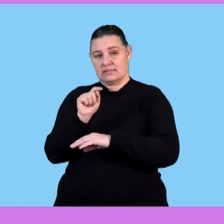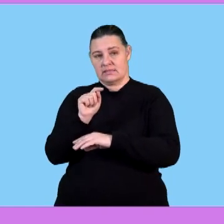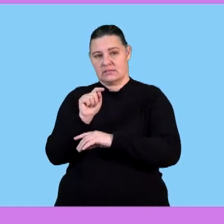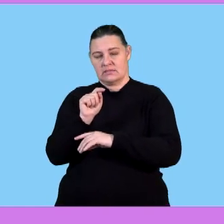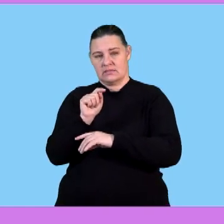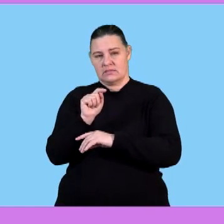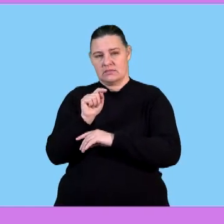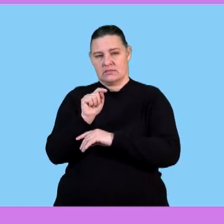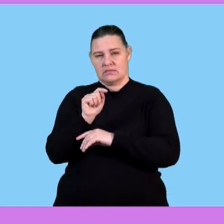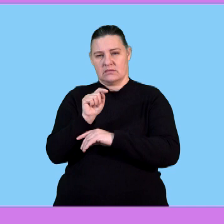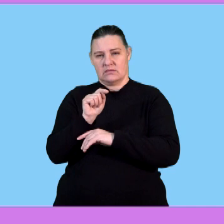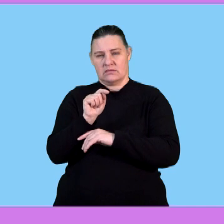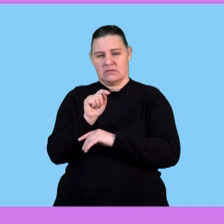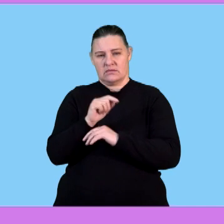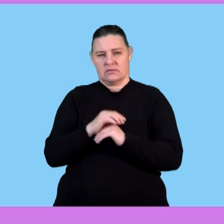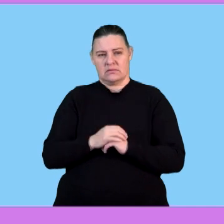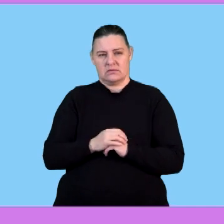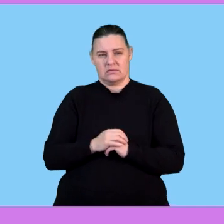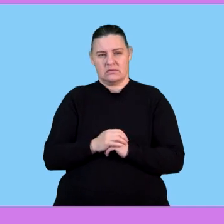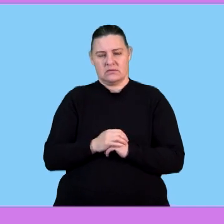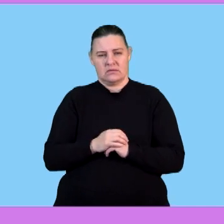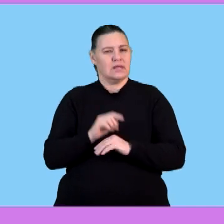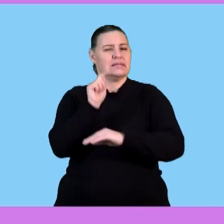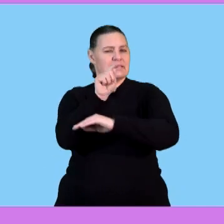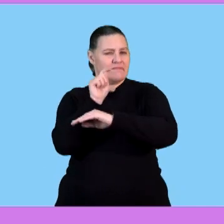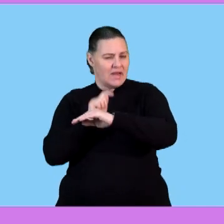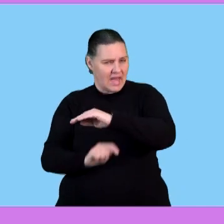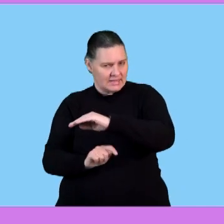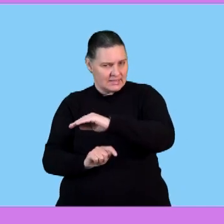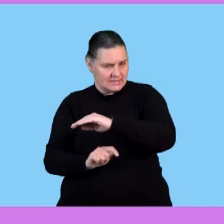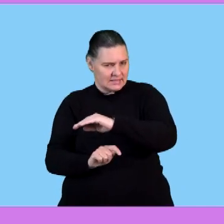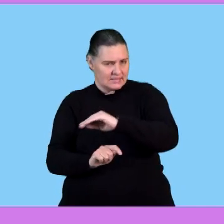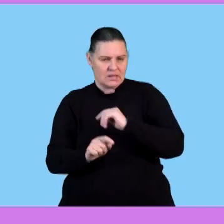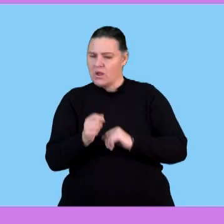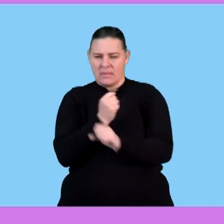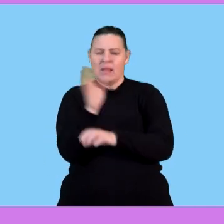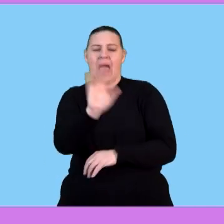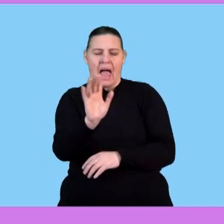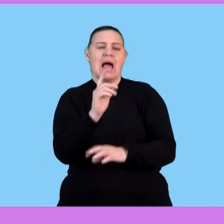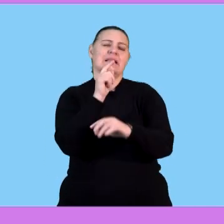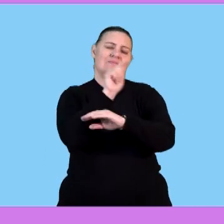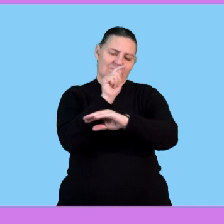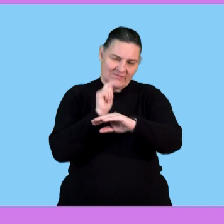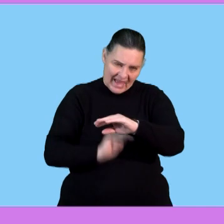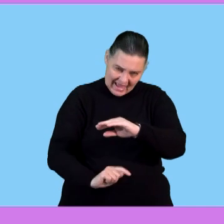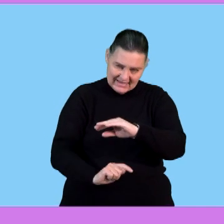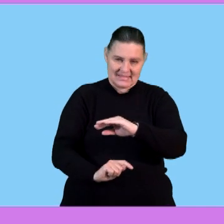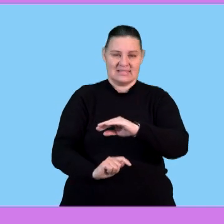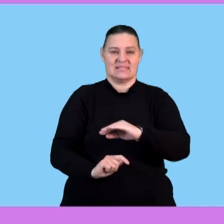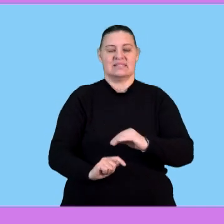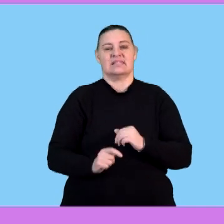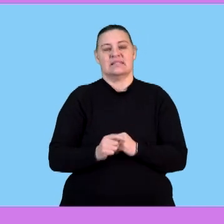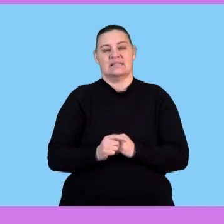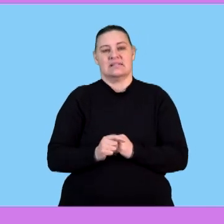multiply that. Why did I say multiply? There should be divide. I should have divided that by 100. Yay.